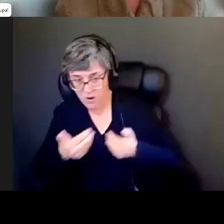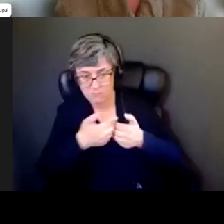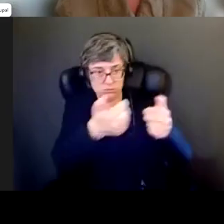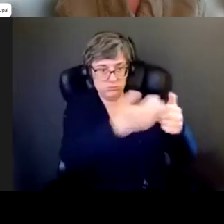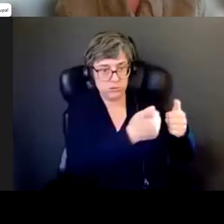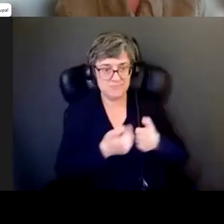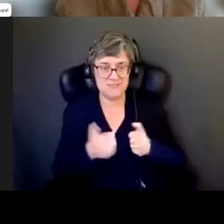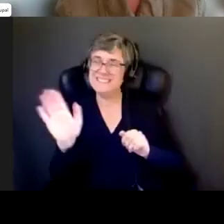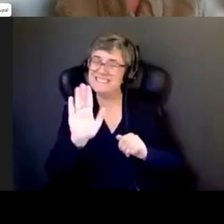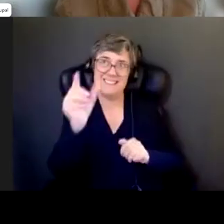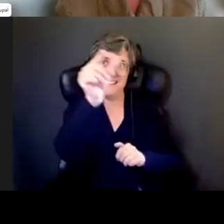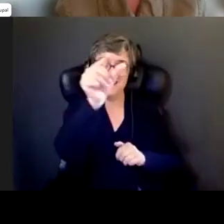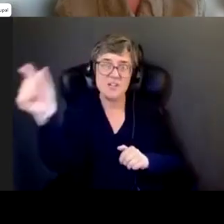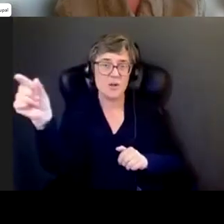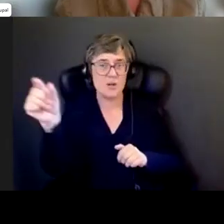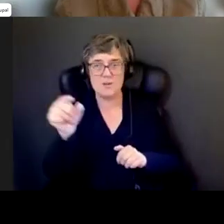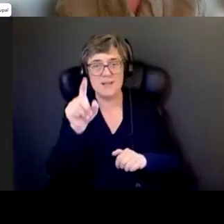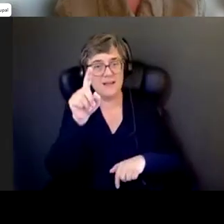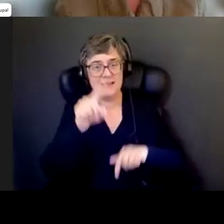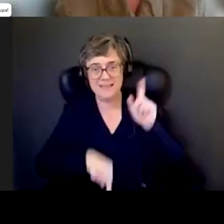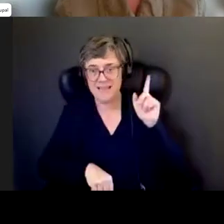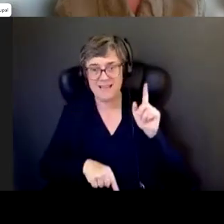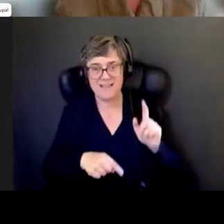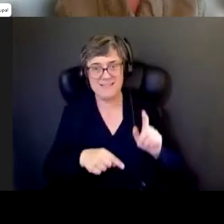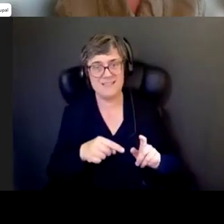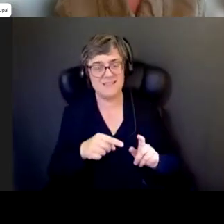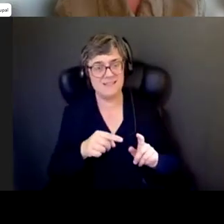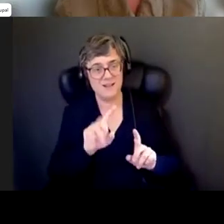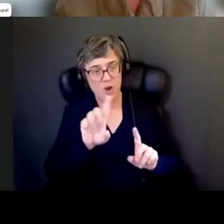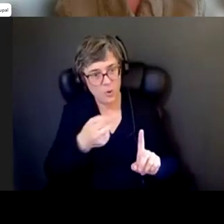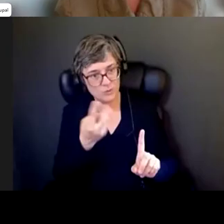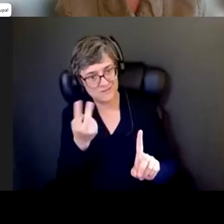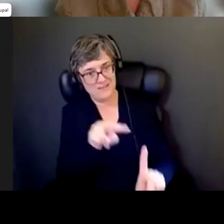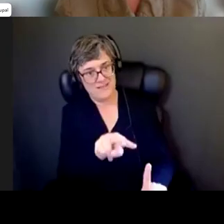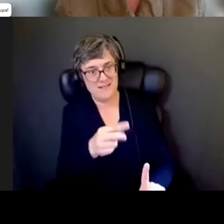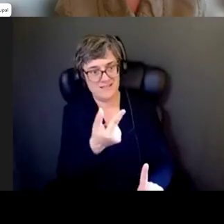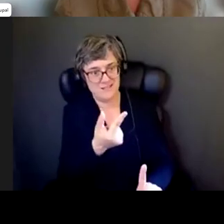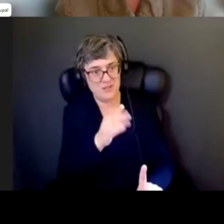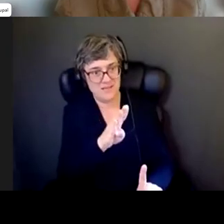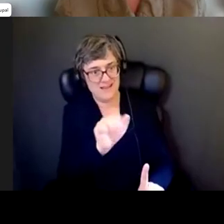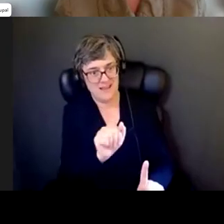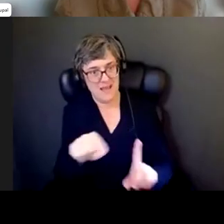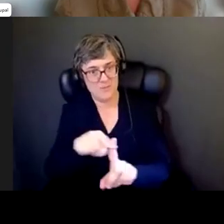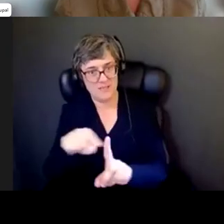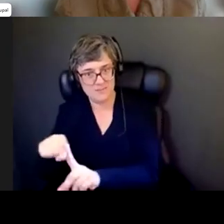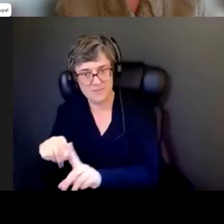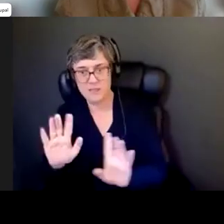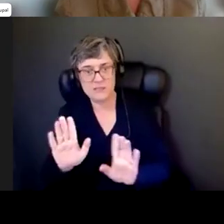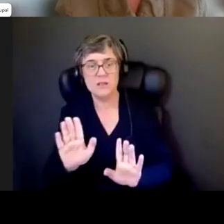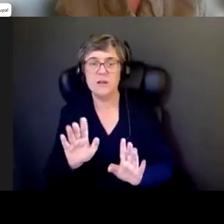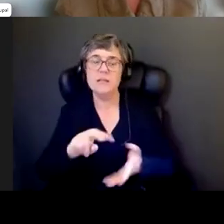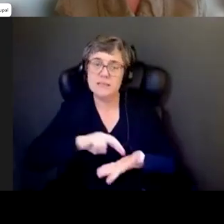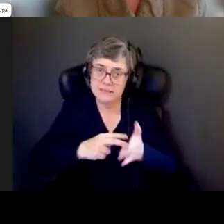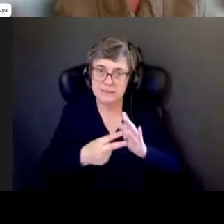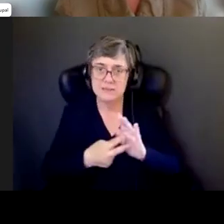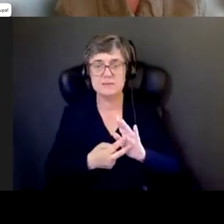has to move beyond the concept of GBA plus, right, to intersectional practice in the way that programs